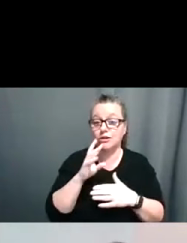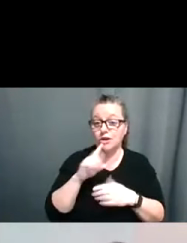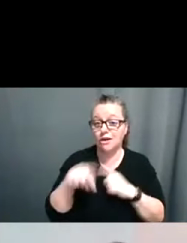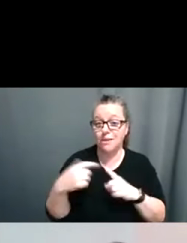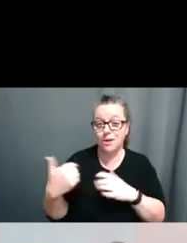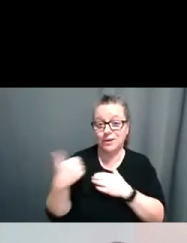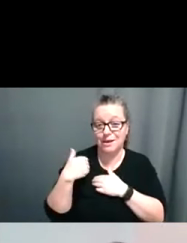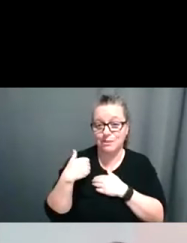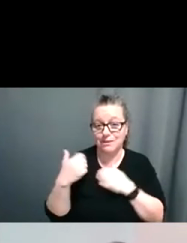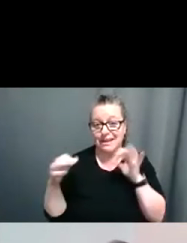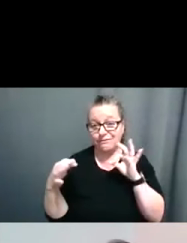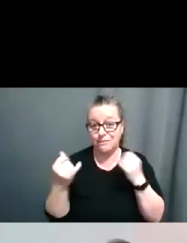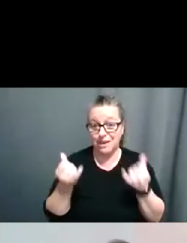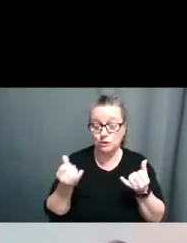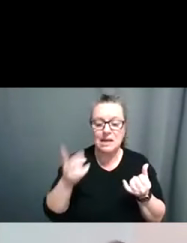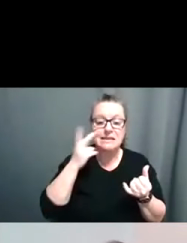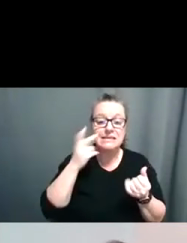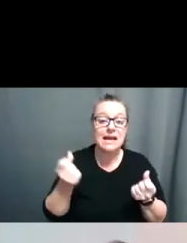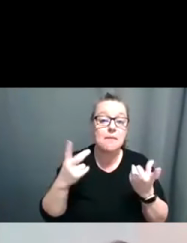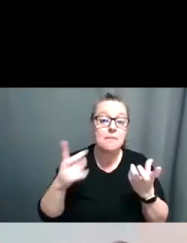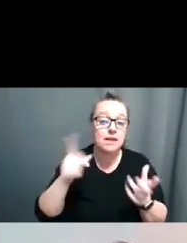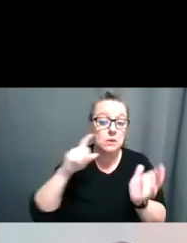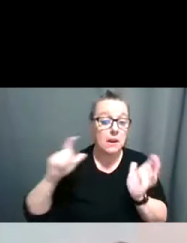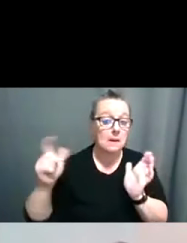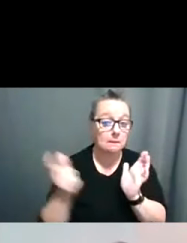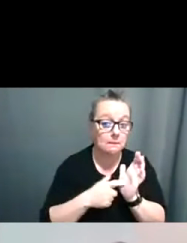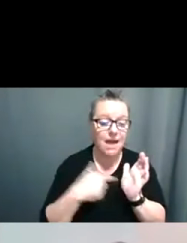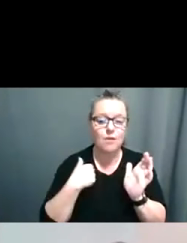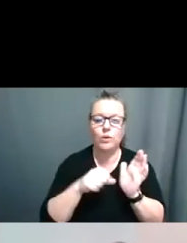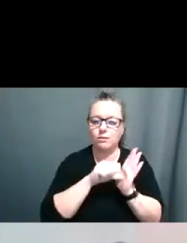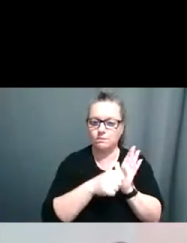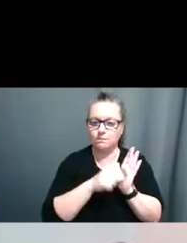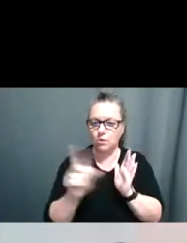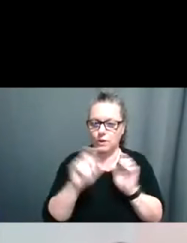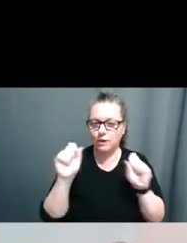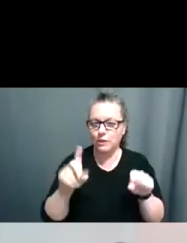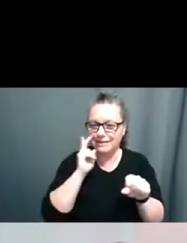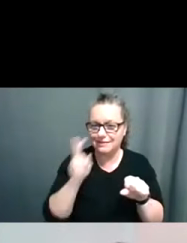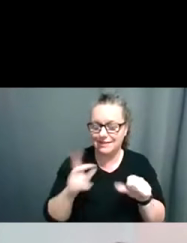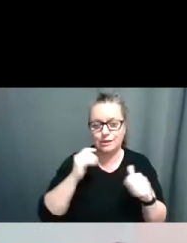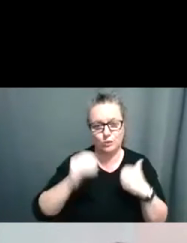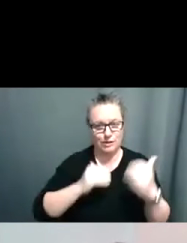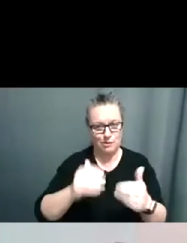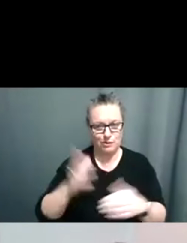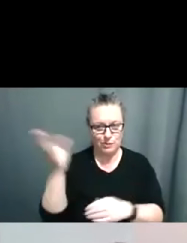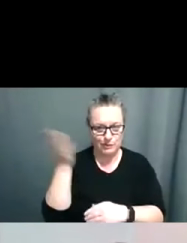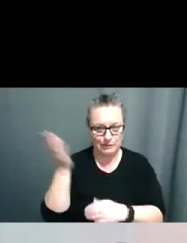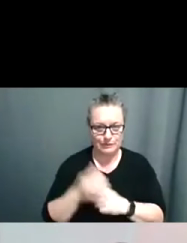today. See how many of them you can spot, and we'll highlight where you can see them in action as we move through our talk.